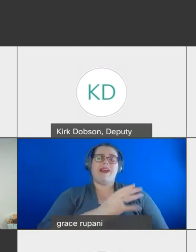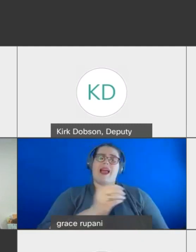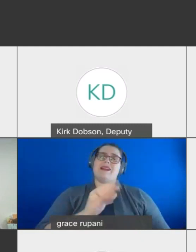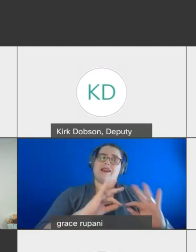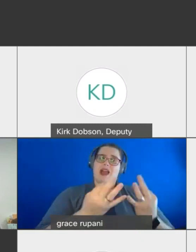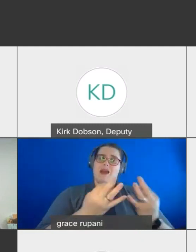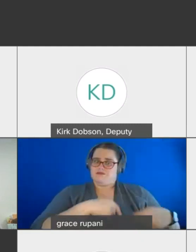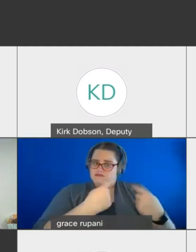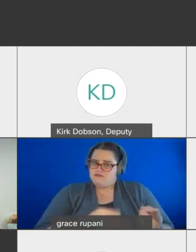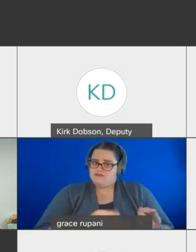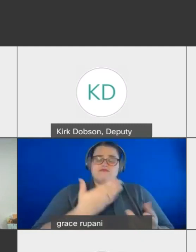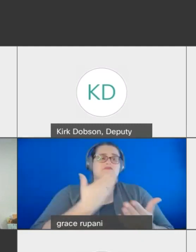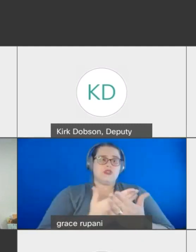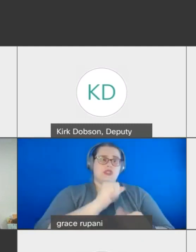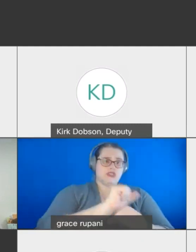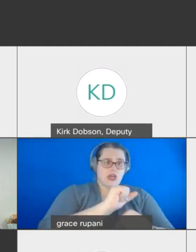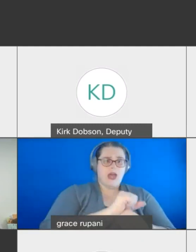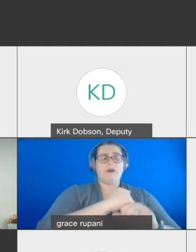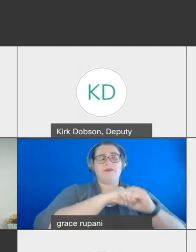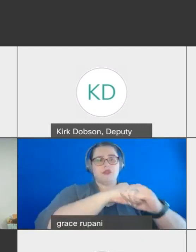of protecting their family members.